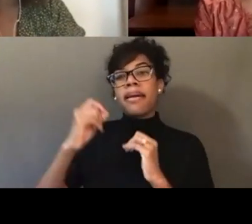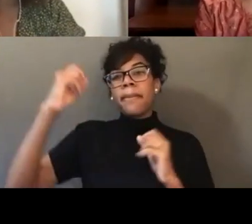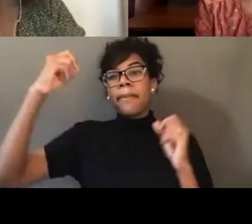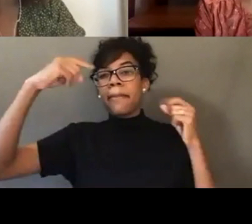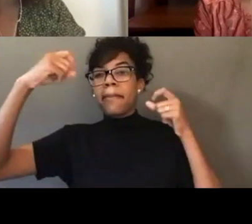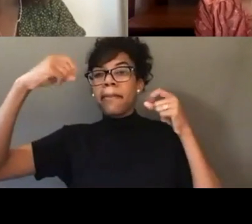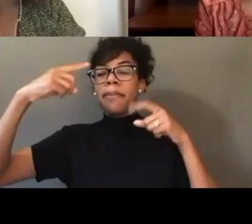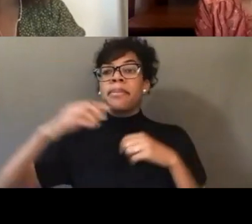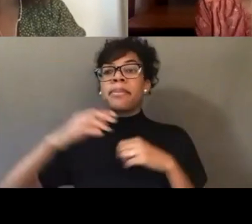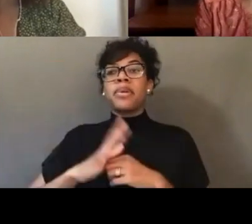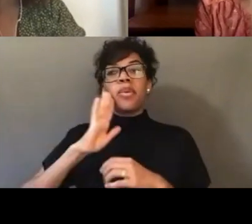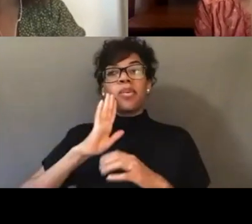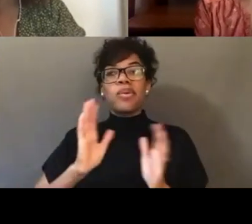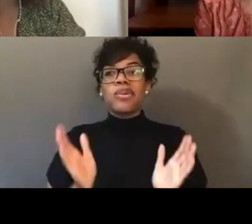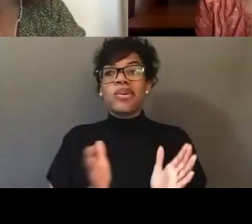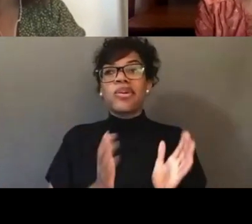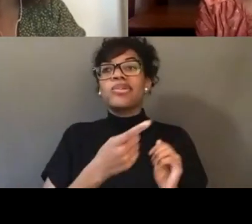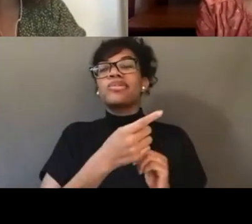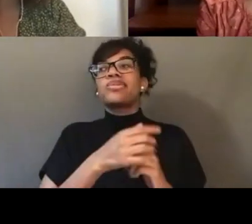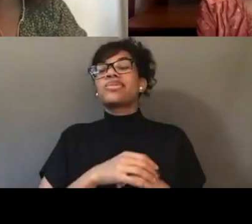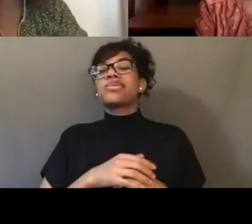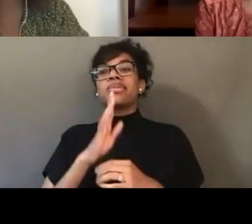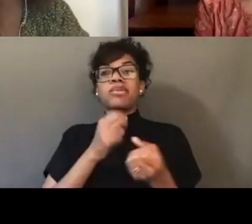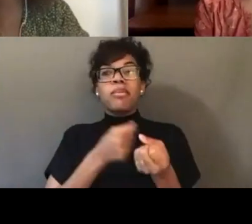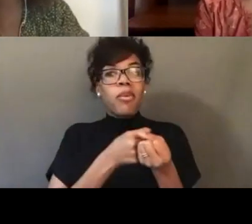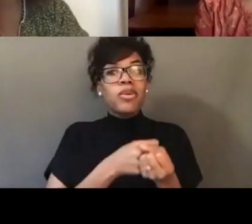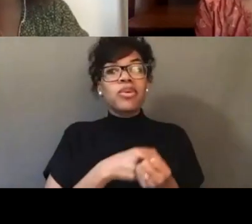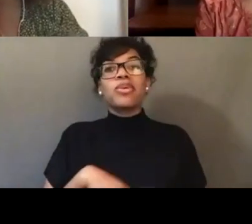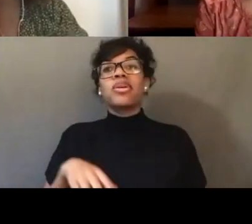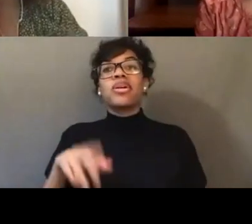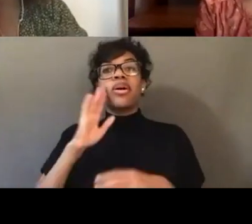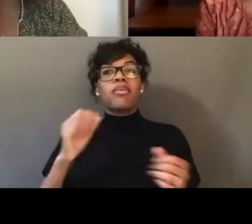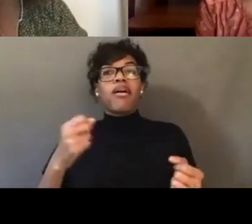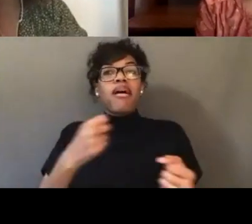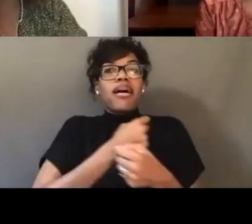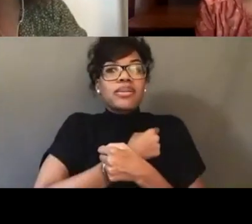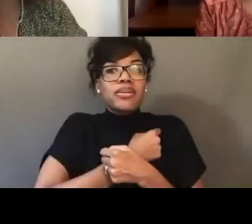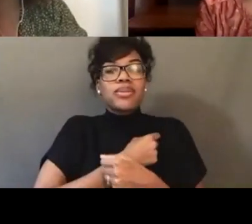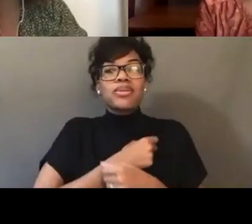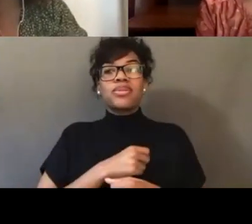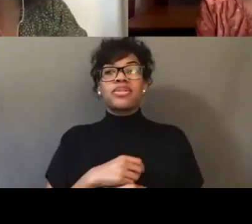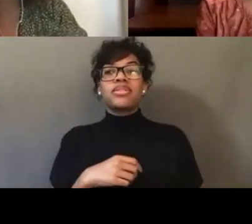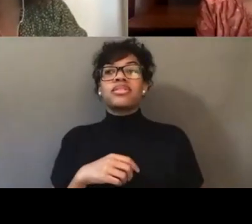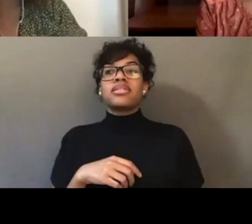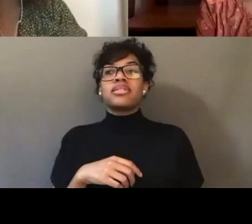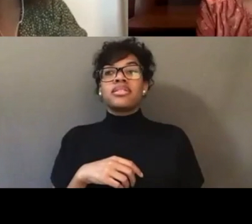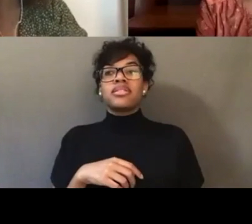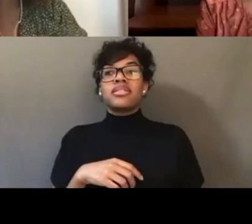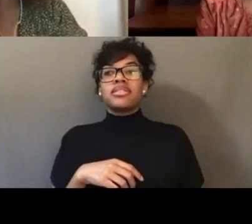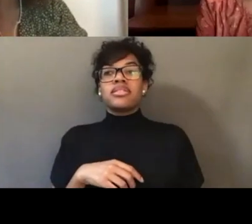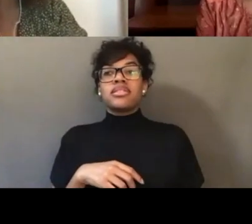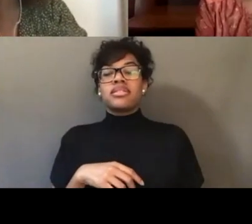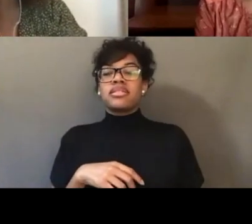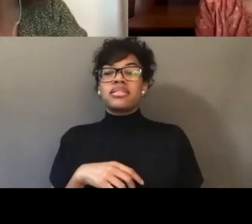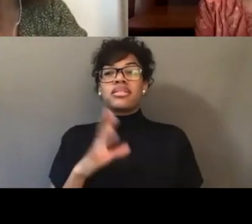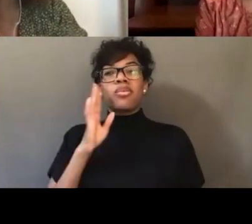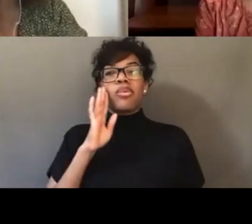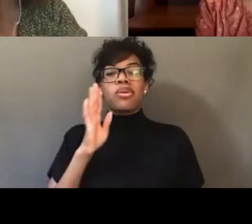hugged, virtually, if that's what's necessary. And you know, love you through this struggle.